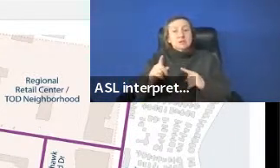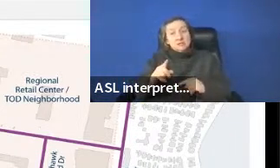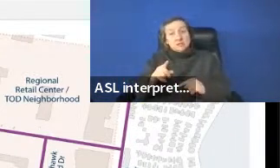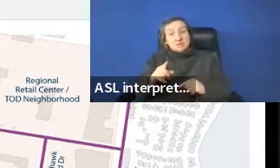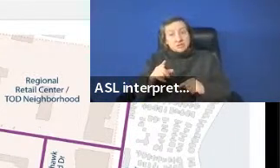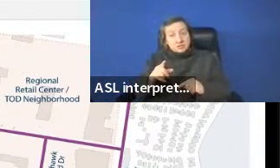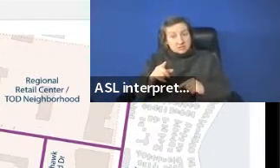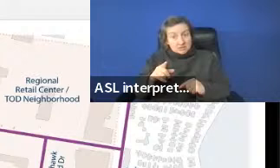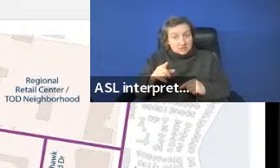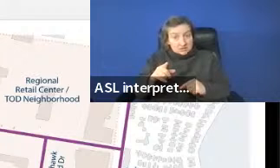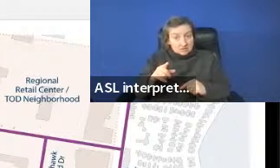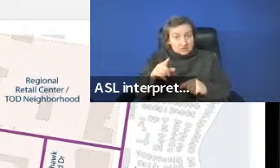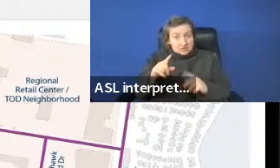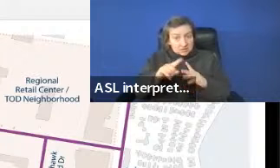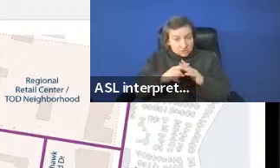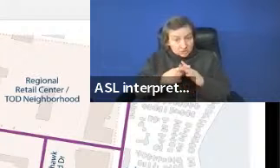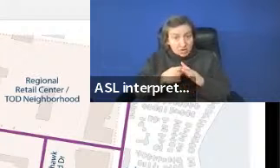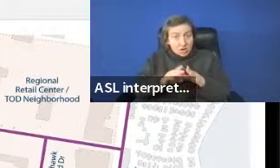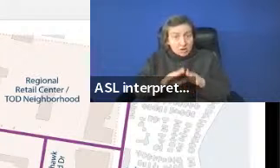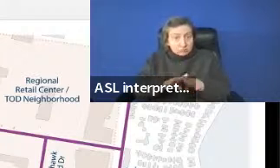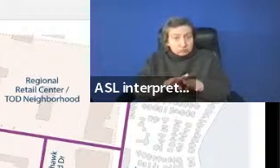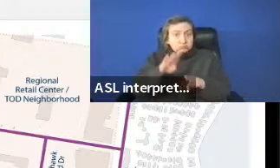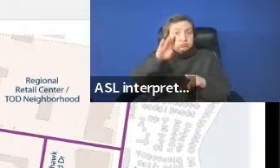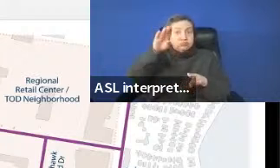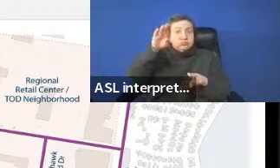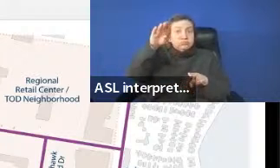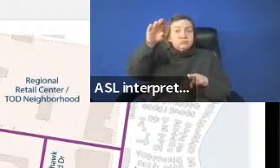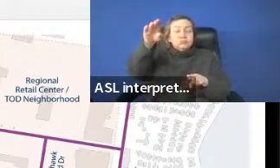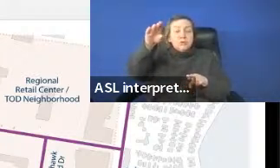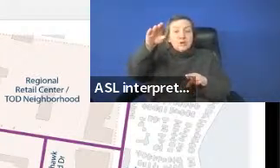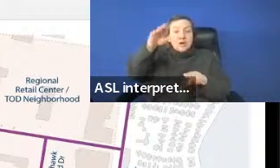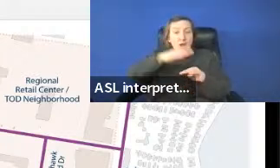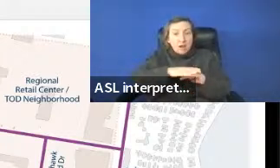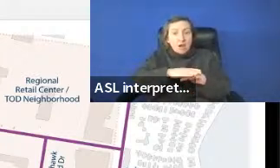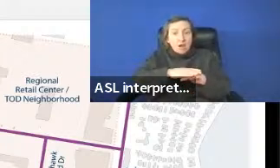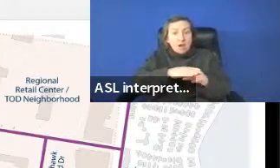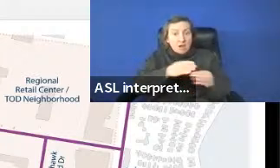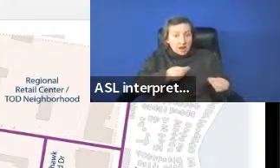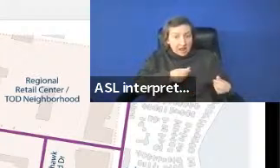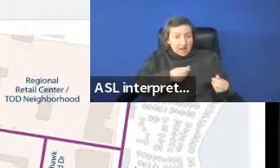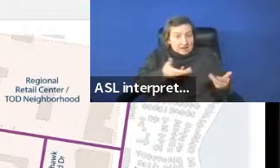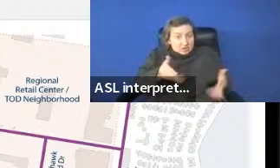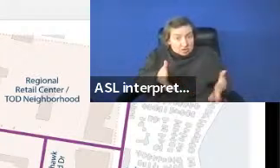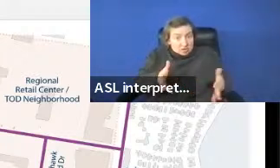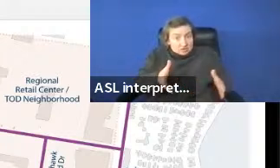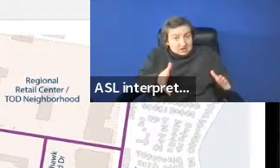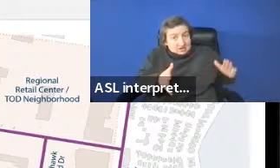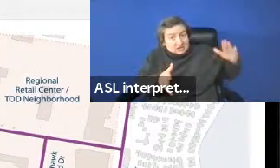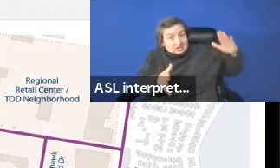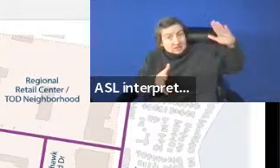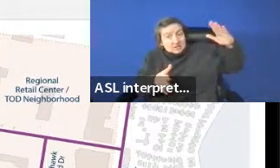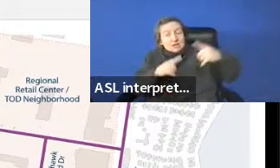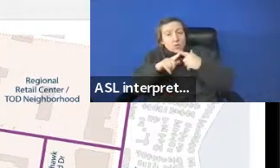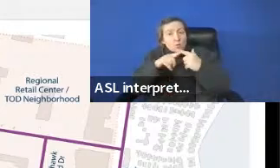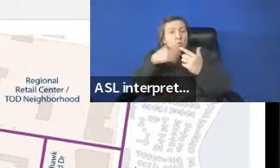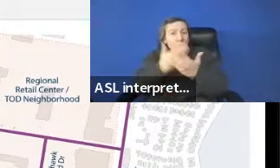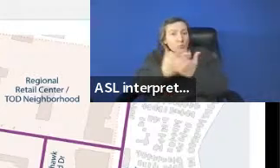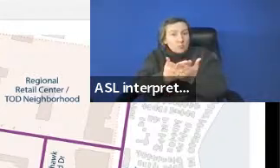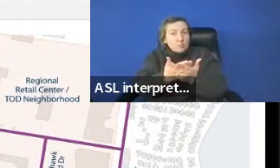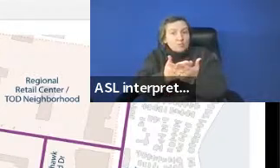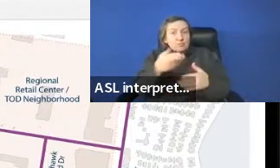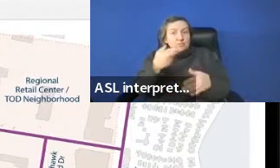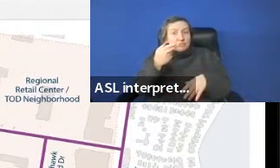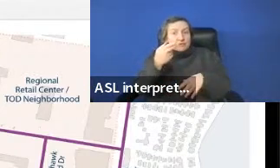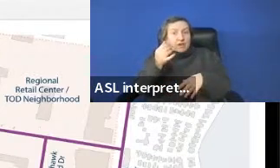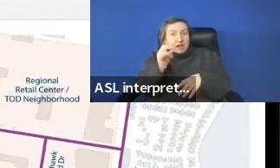start rising on the mainland, and then by the time it hits Hayden Island, it's 50